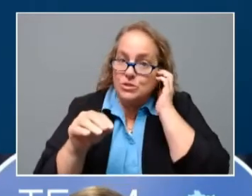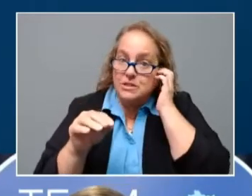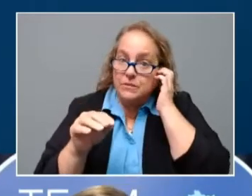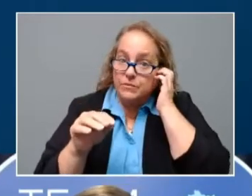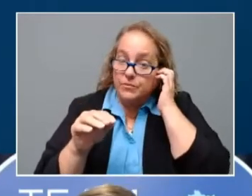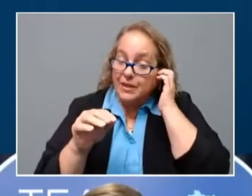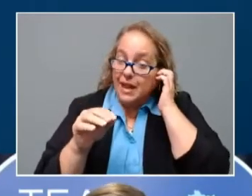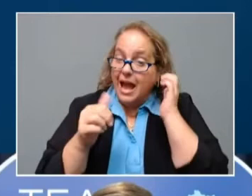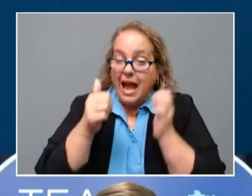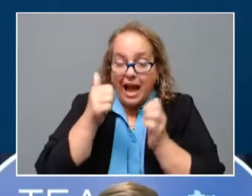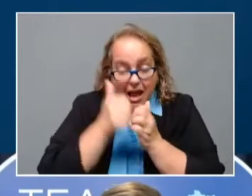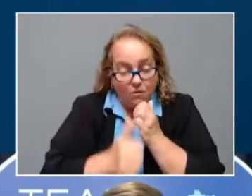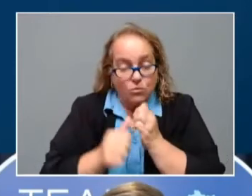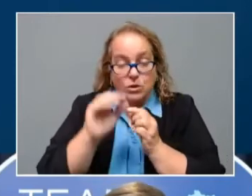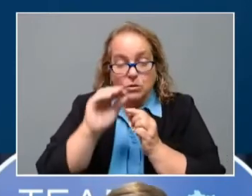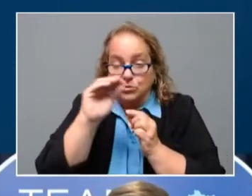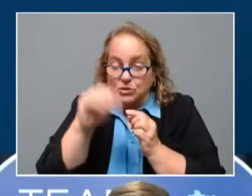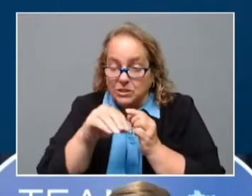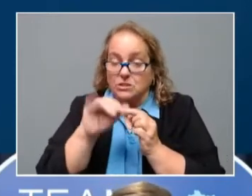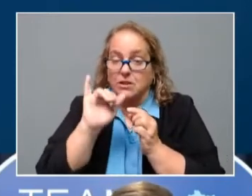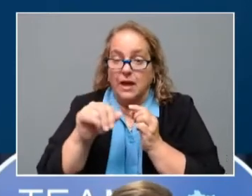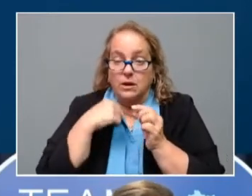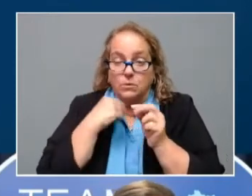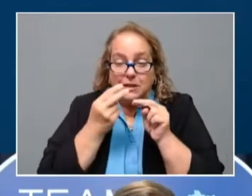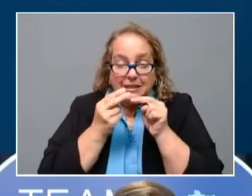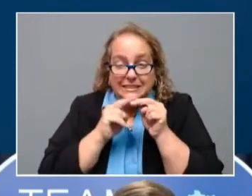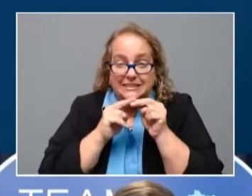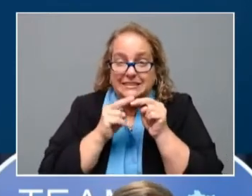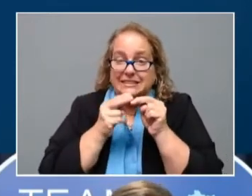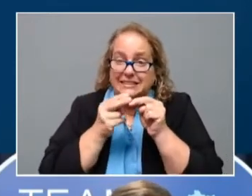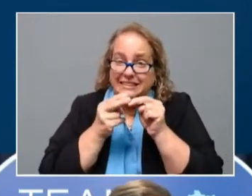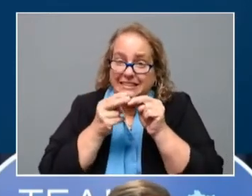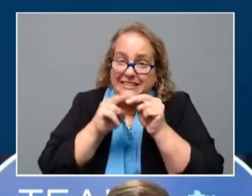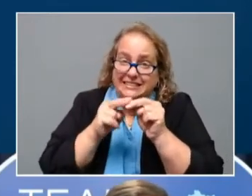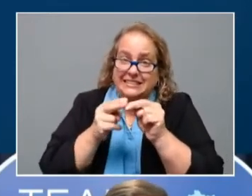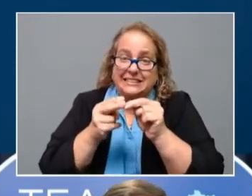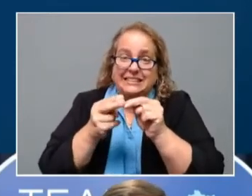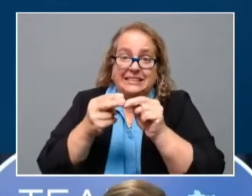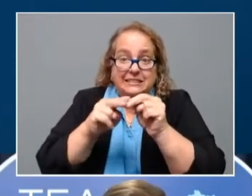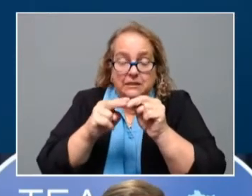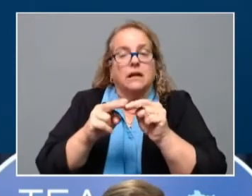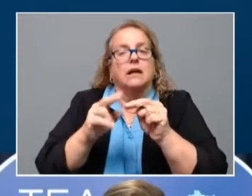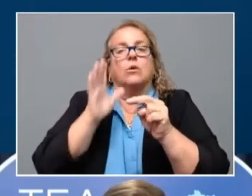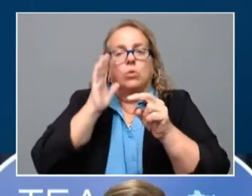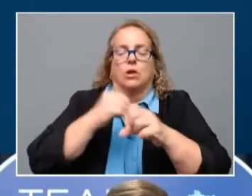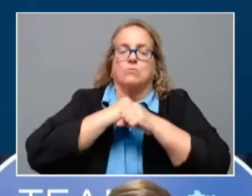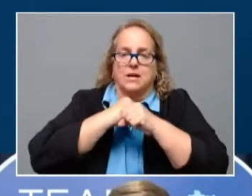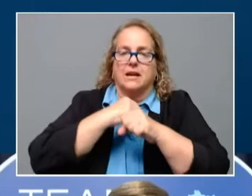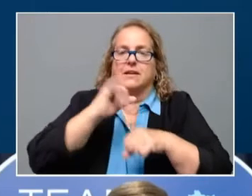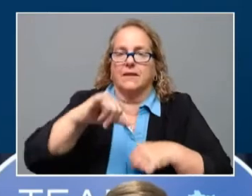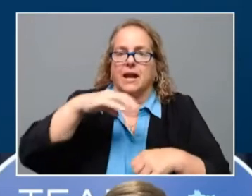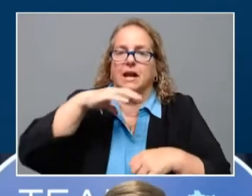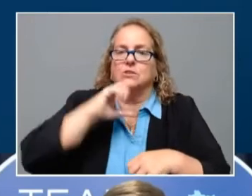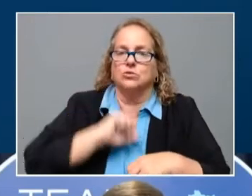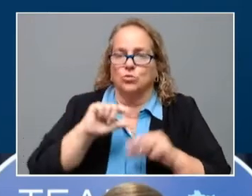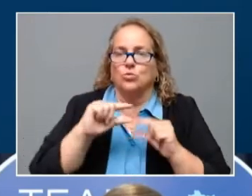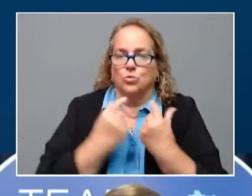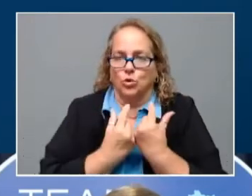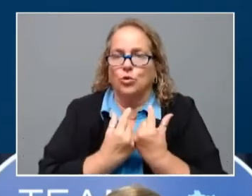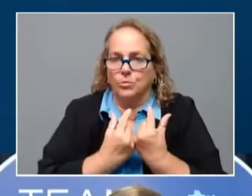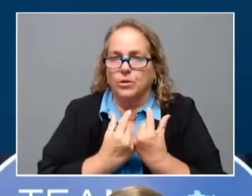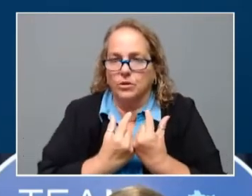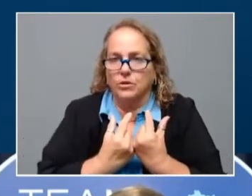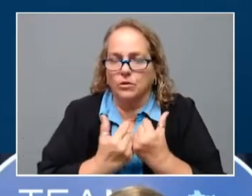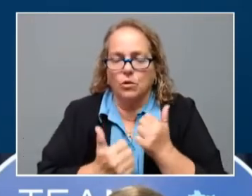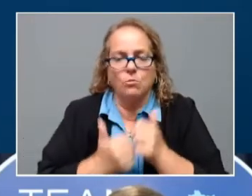that we claw for in this age group protects the most vulnerable among us. And we're going to talk about booster